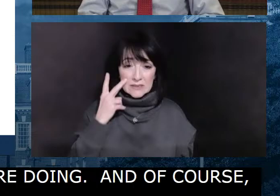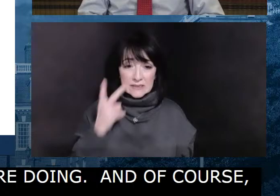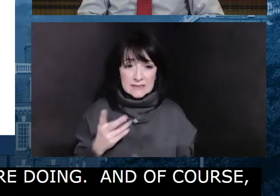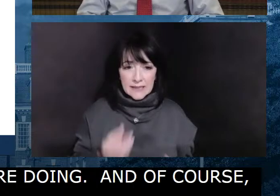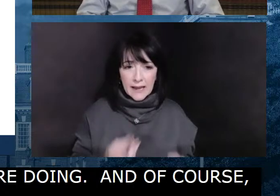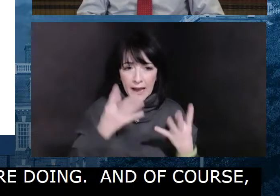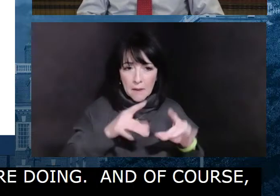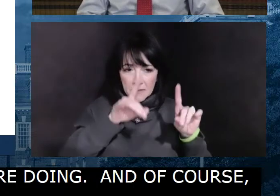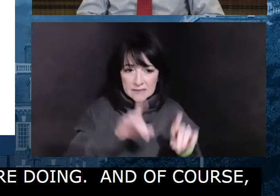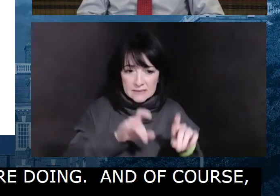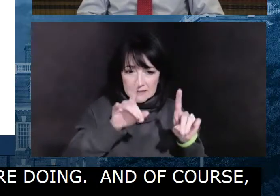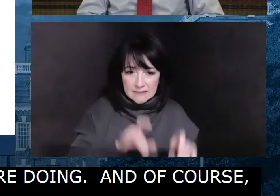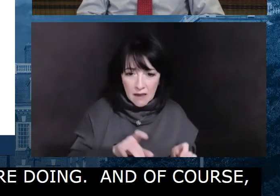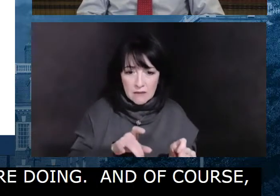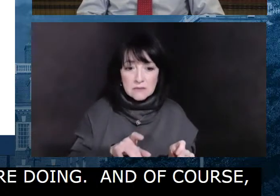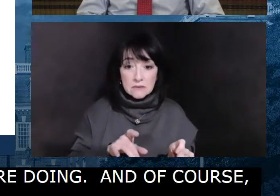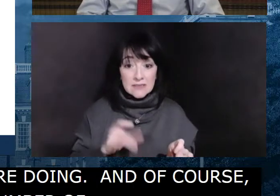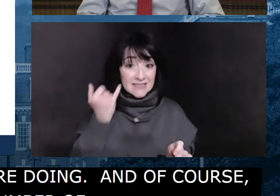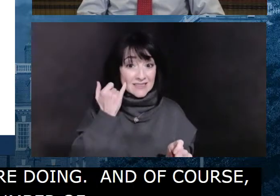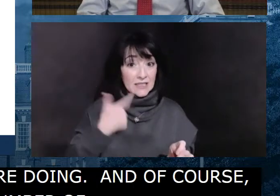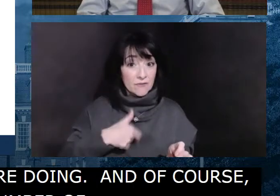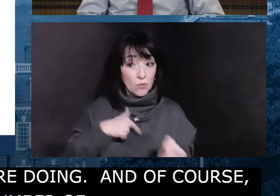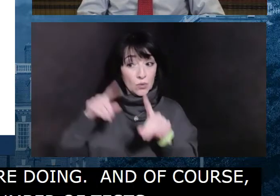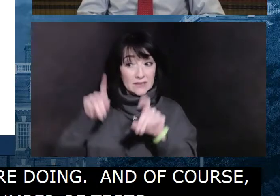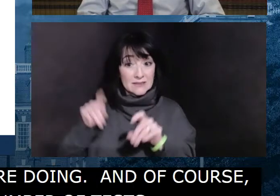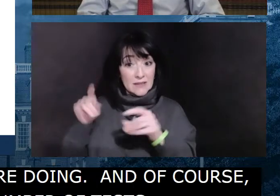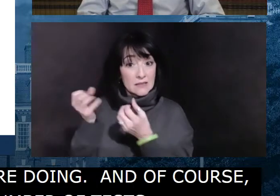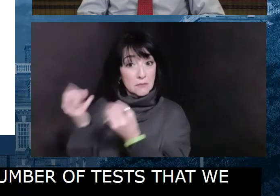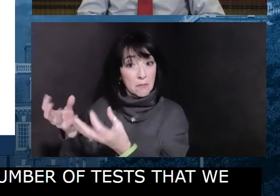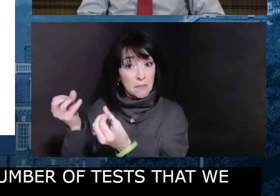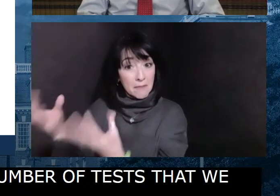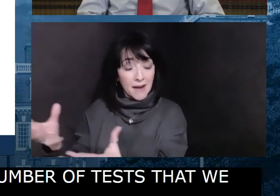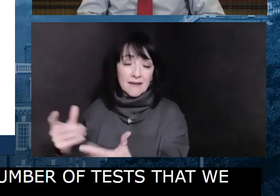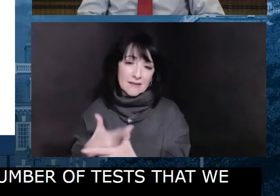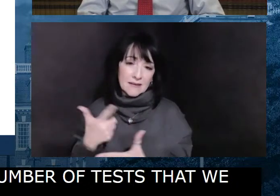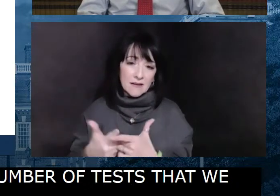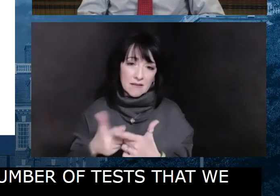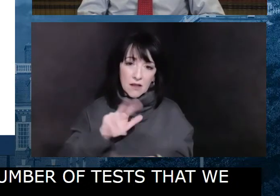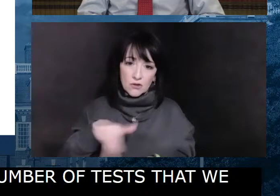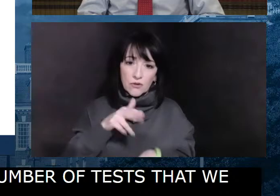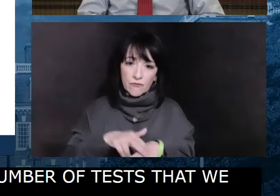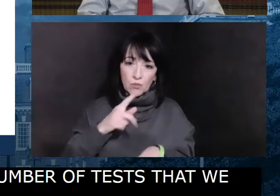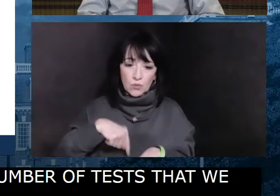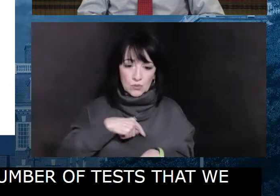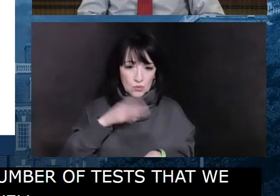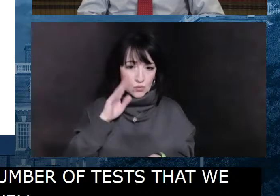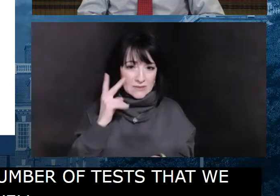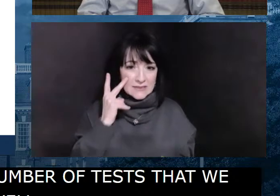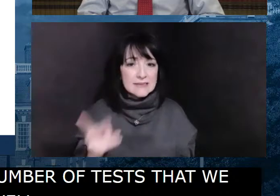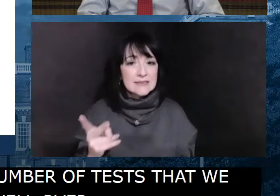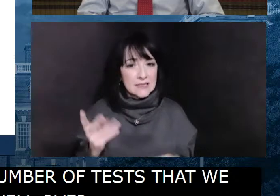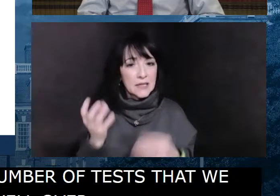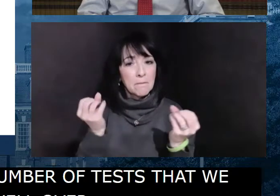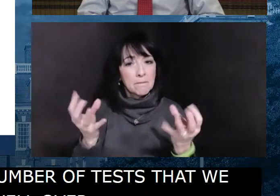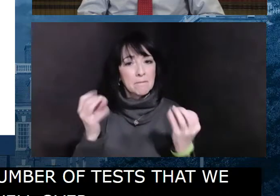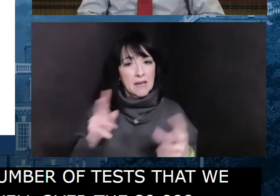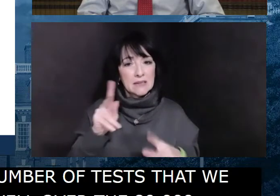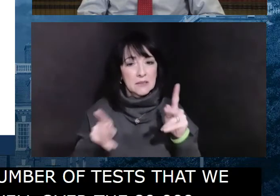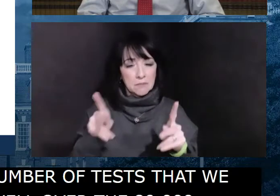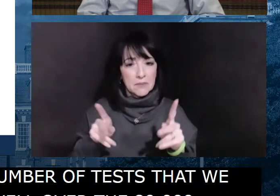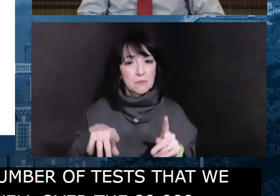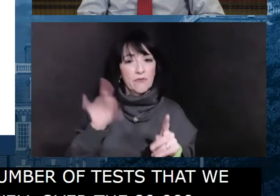are doing, which is a big number, well over the 80,000 goal that we set for ourselves some time ago, 2 or 3